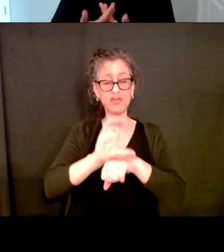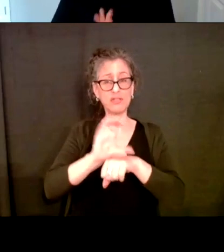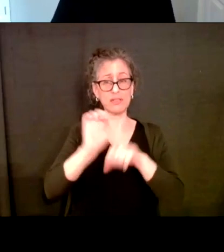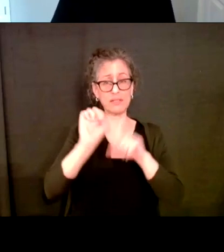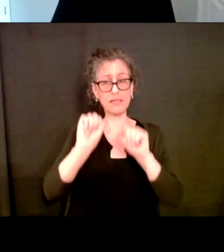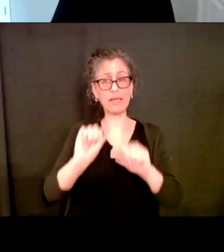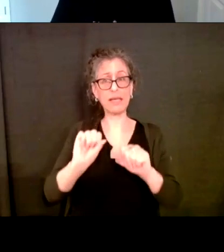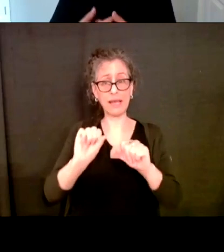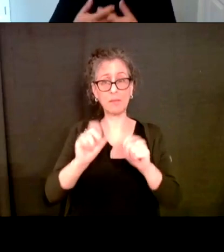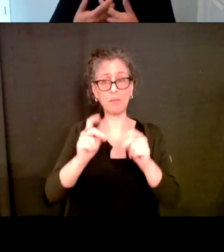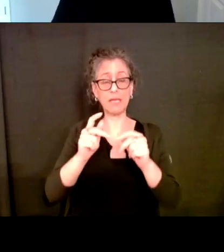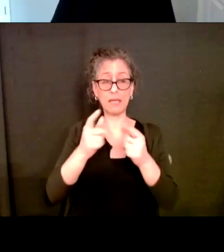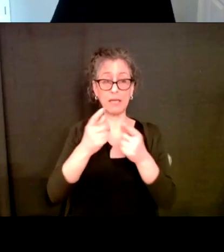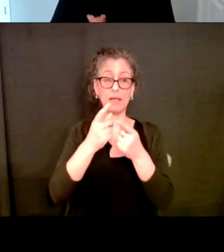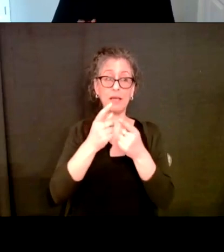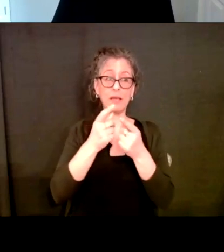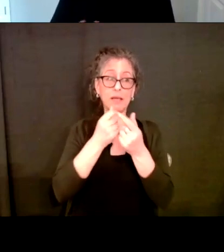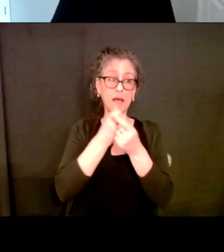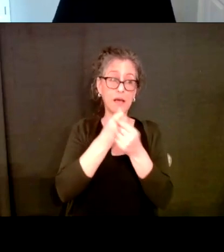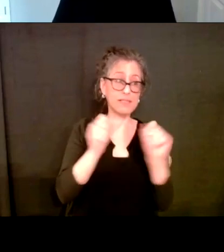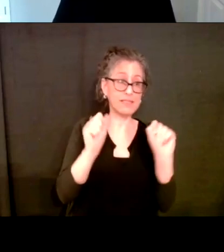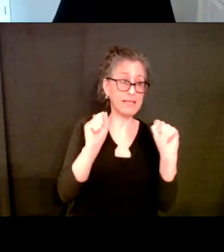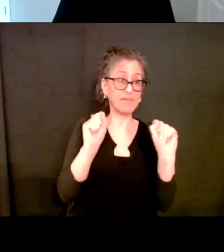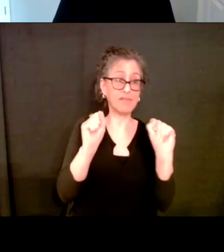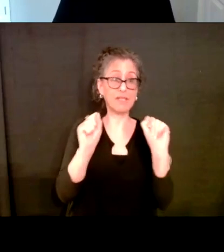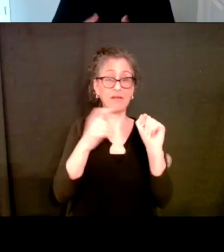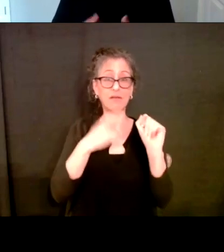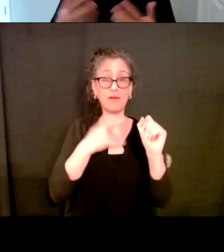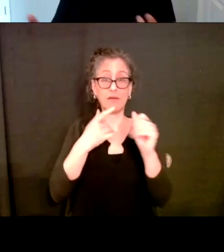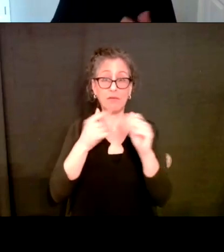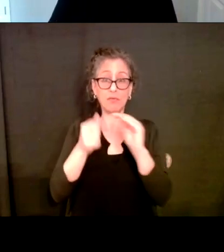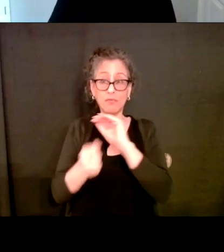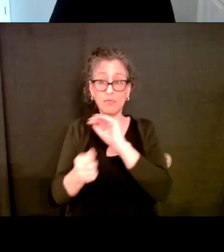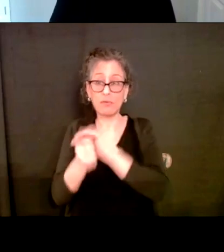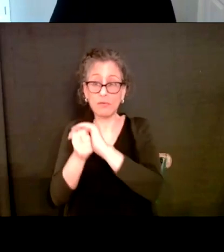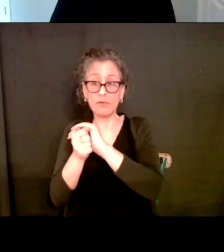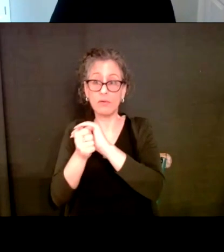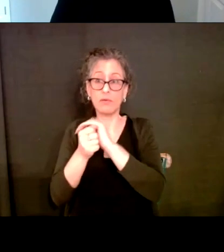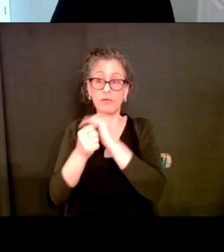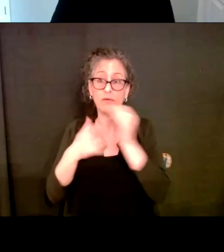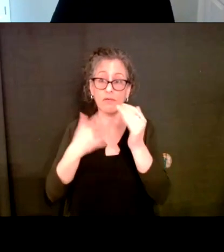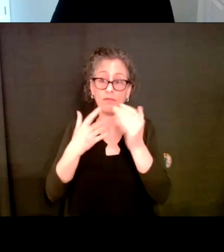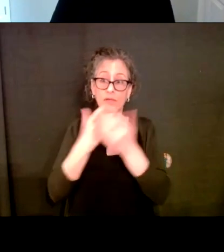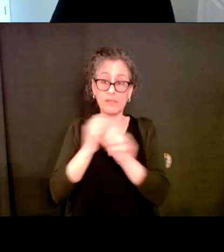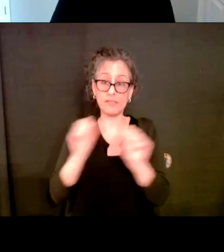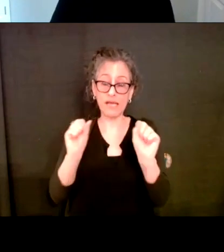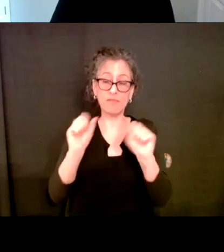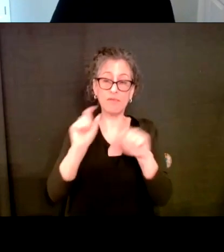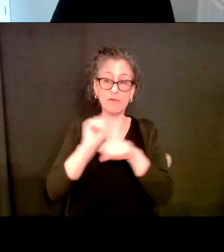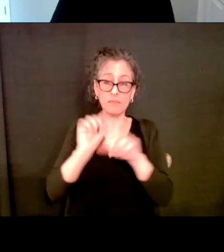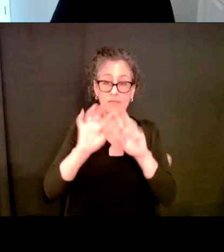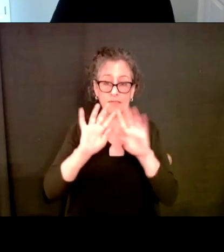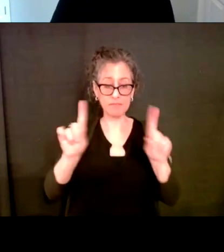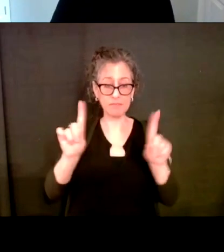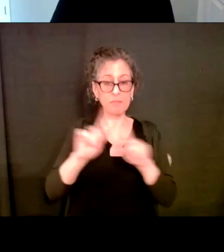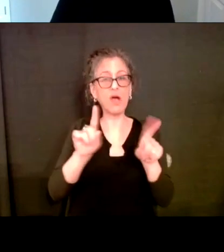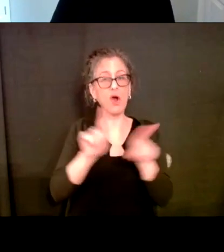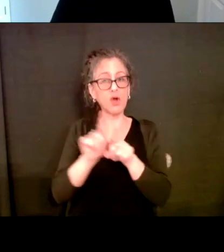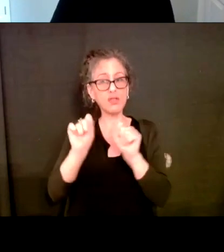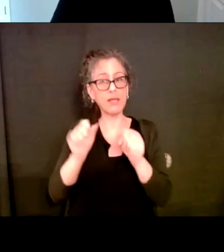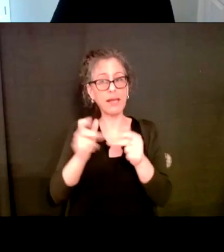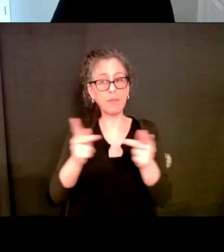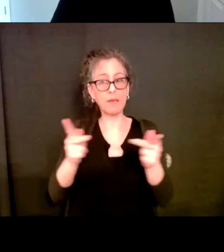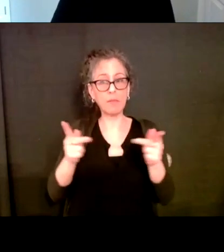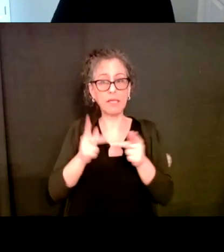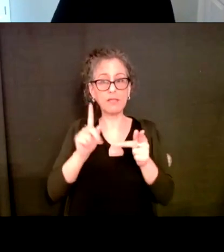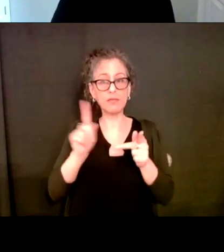haven and a refuge, synagogues can be a haven and refuge, temples, etc. But also they can be a place where